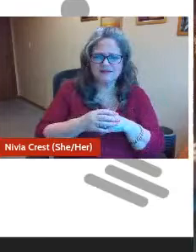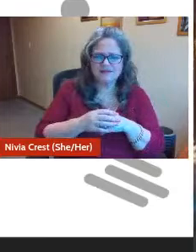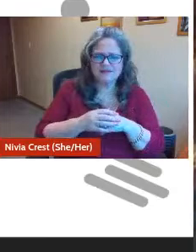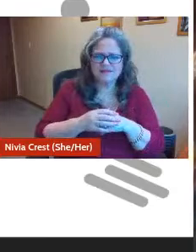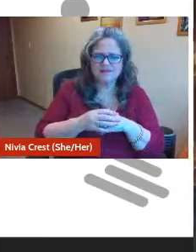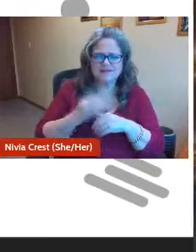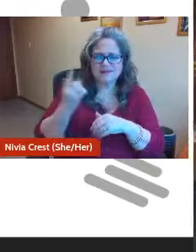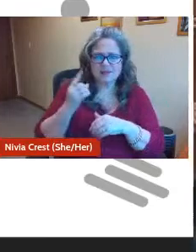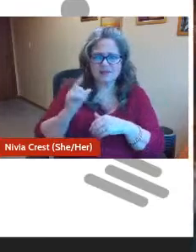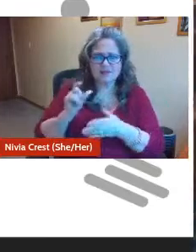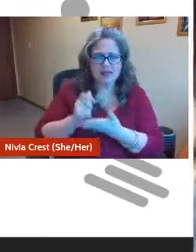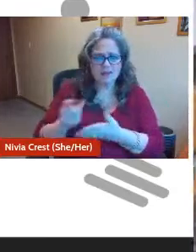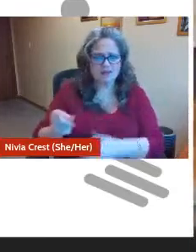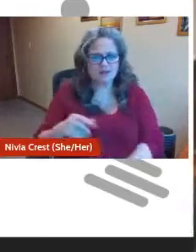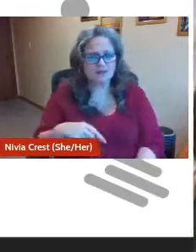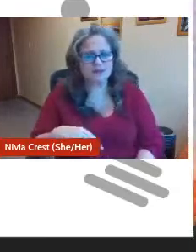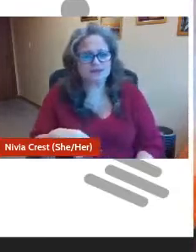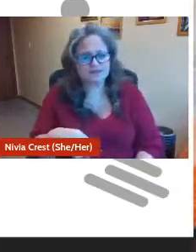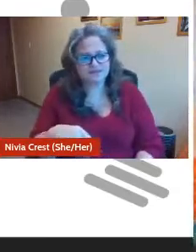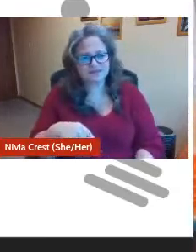legacy. So,